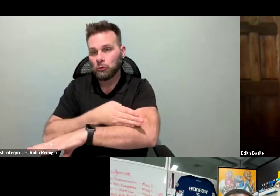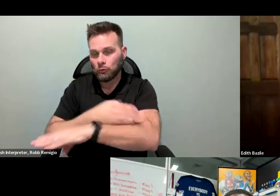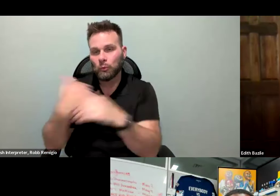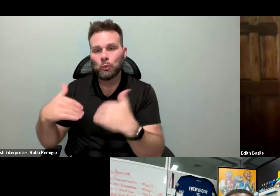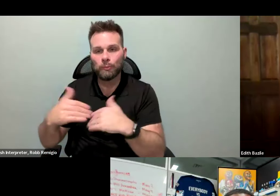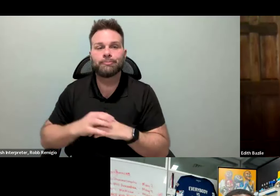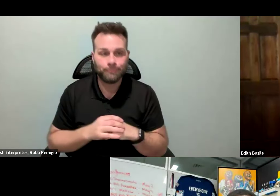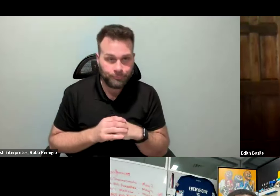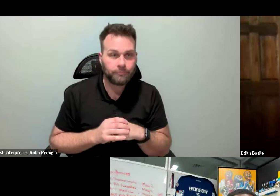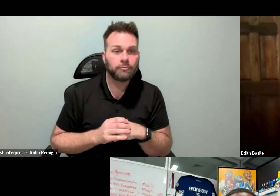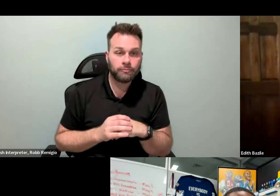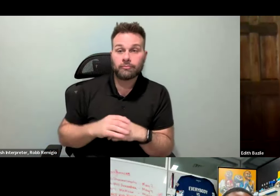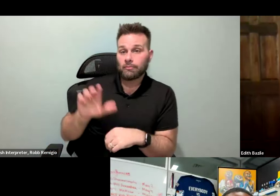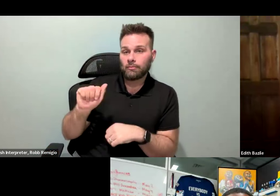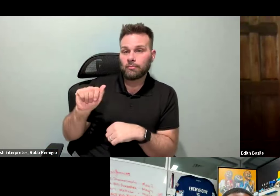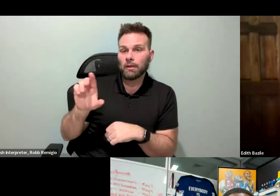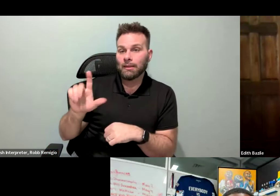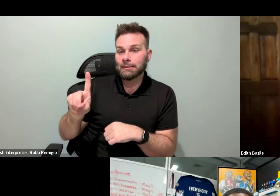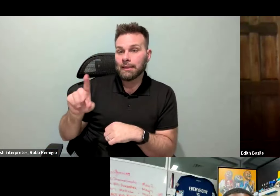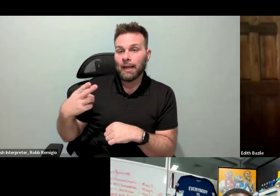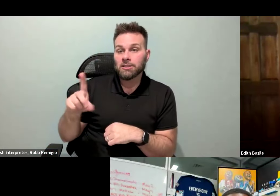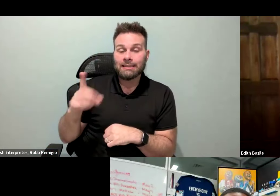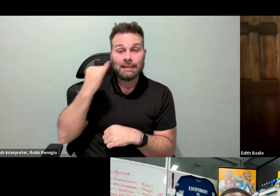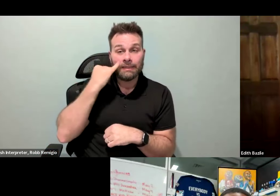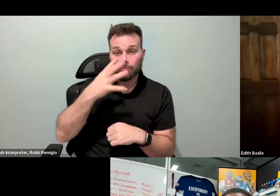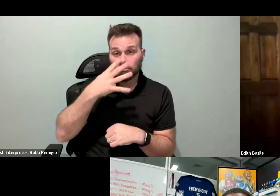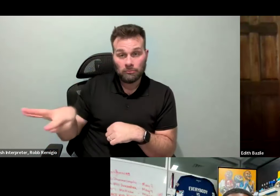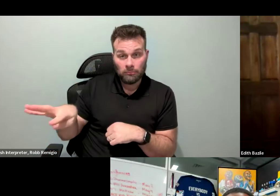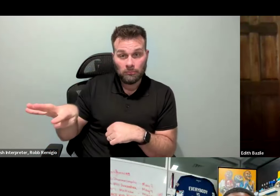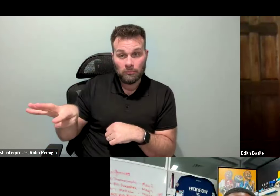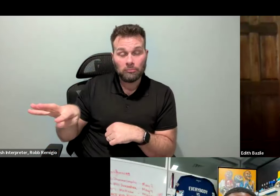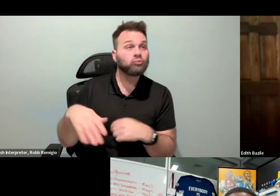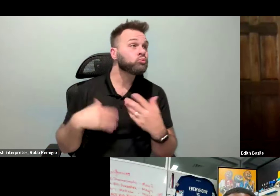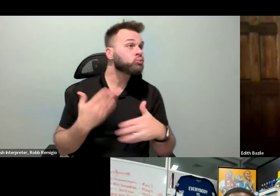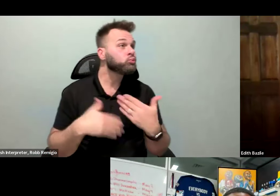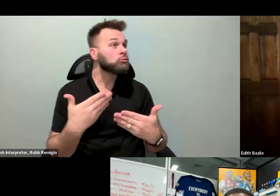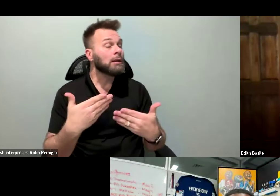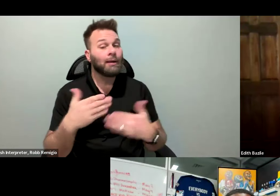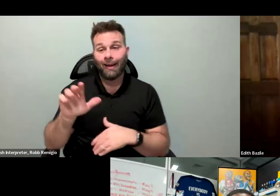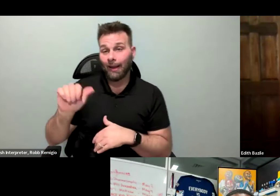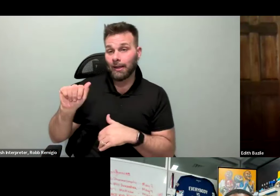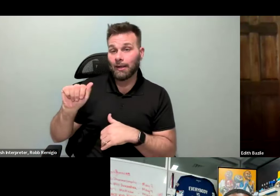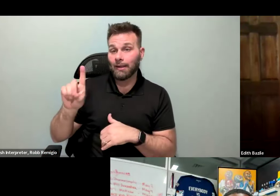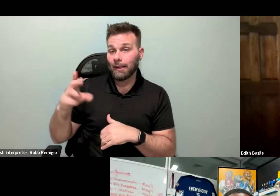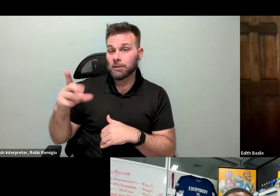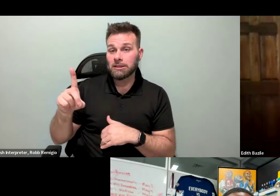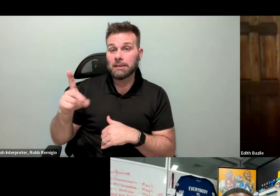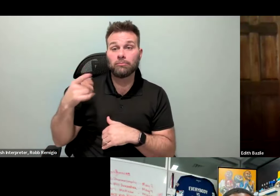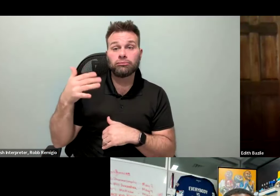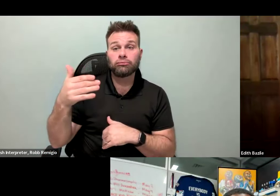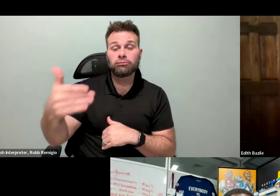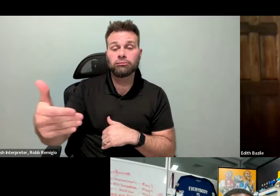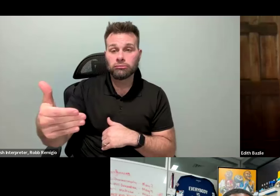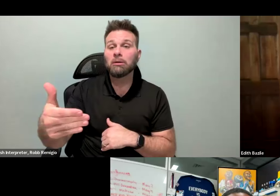Having ADHD not treated increases risk for later life substance use disorder. So